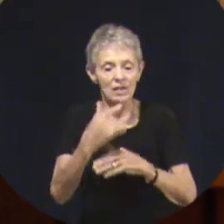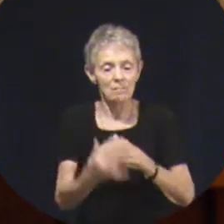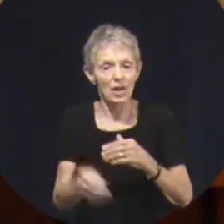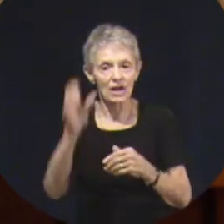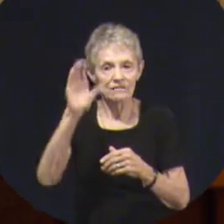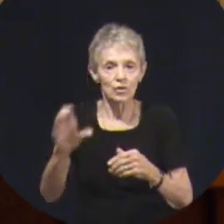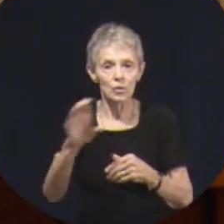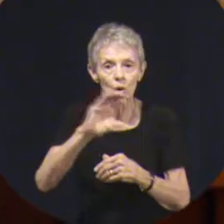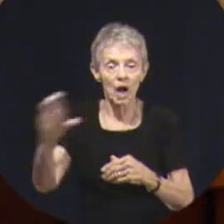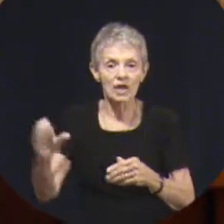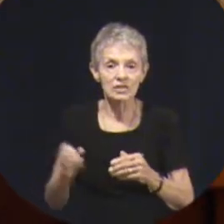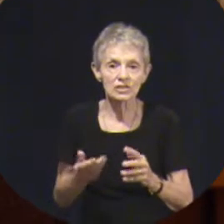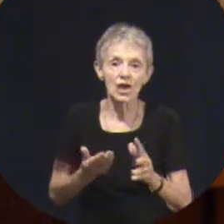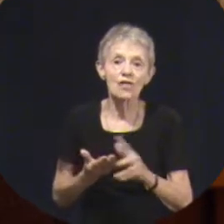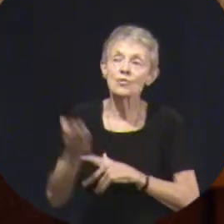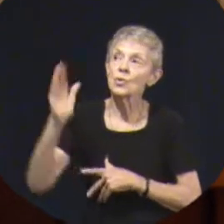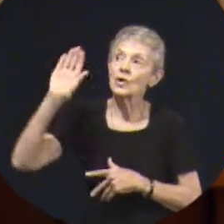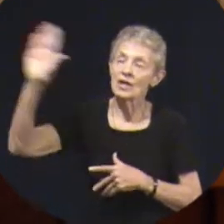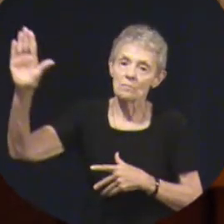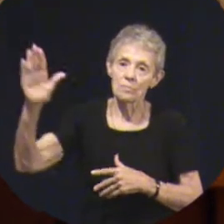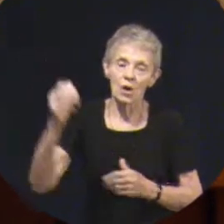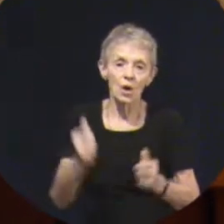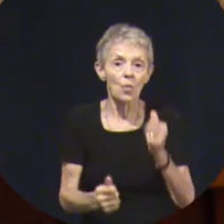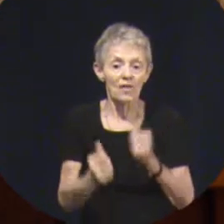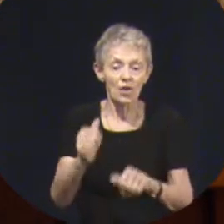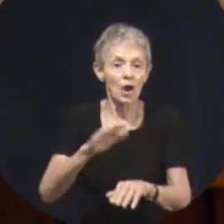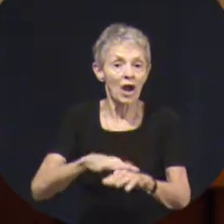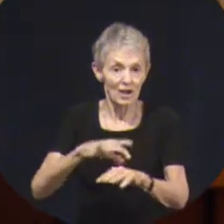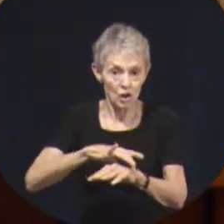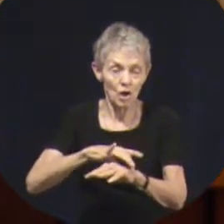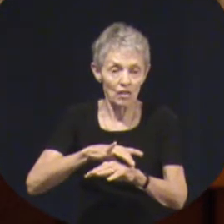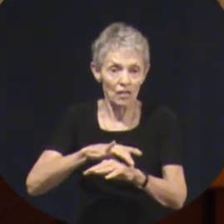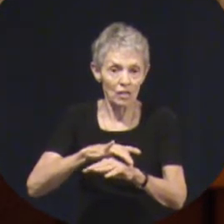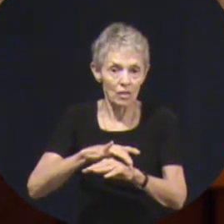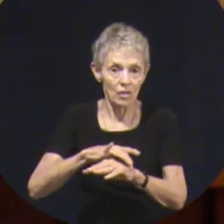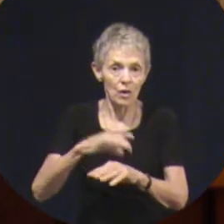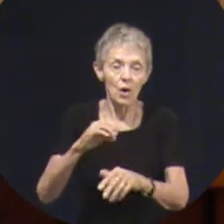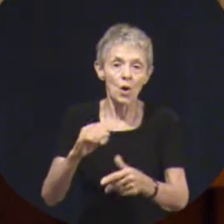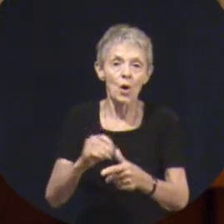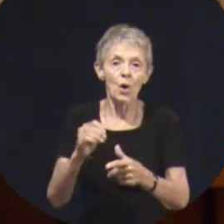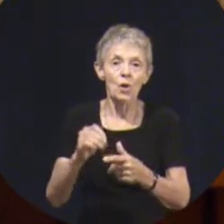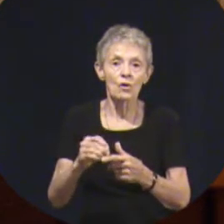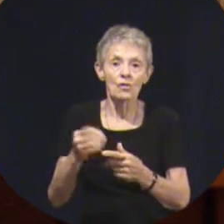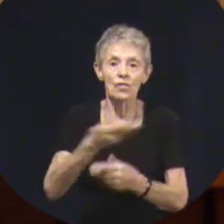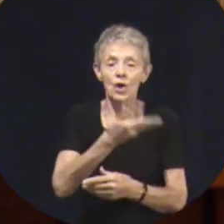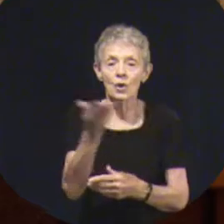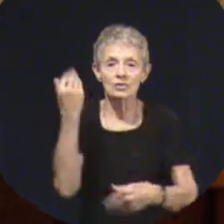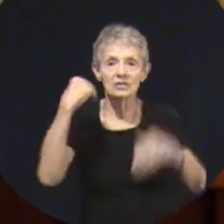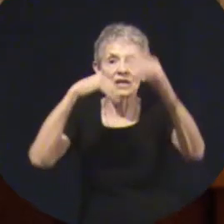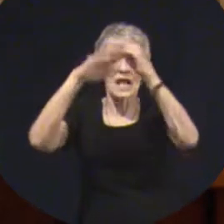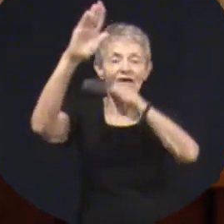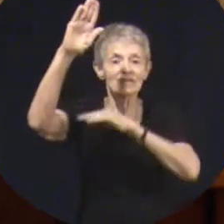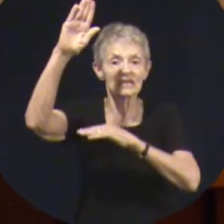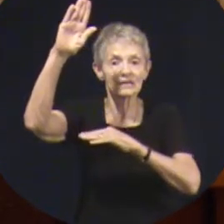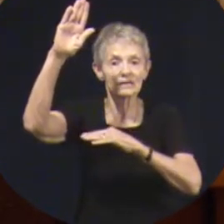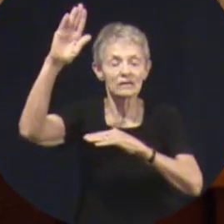Him, whether those on earth or those in heaven.